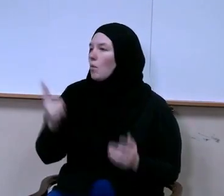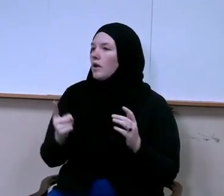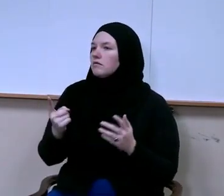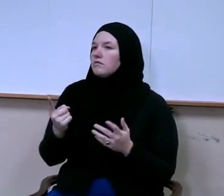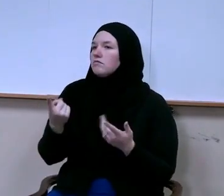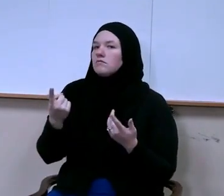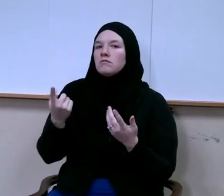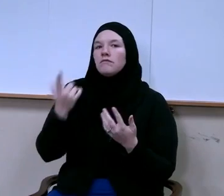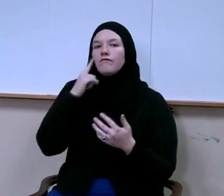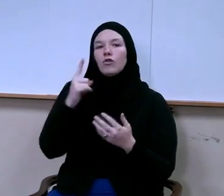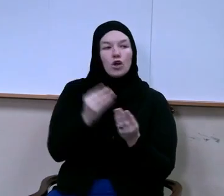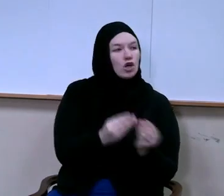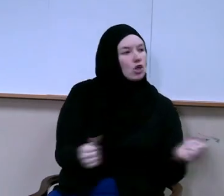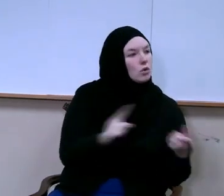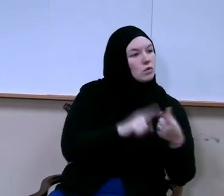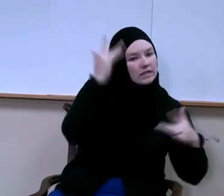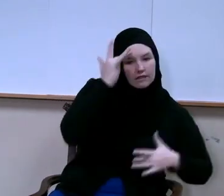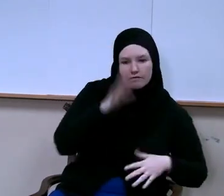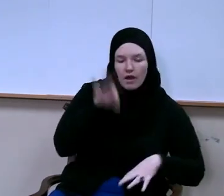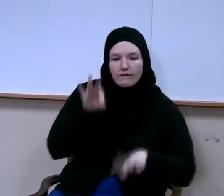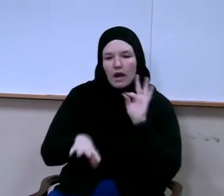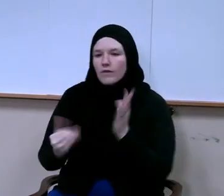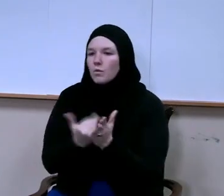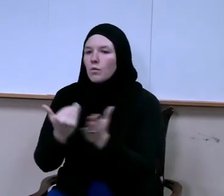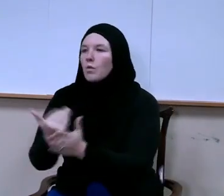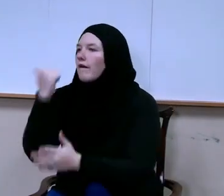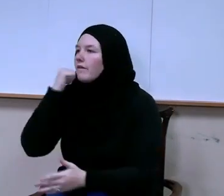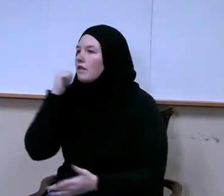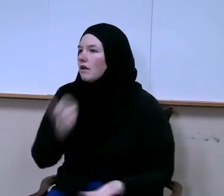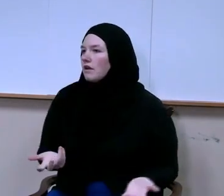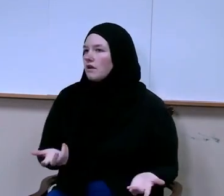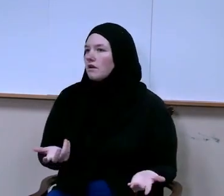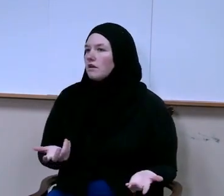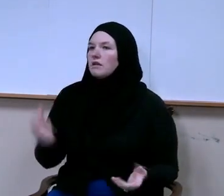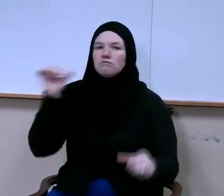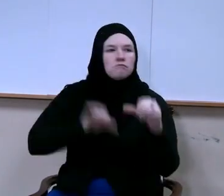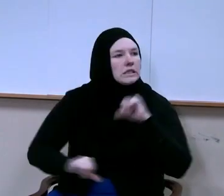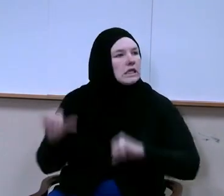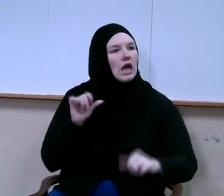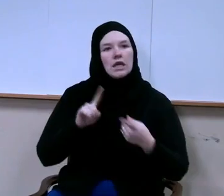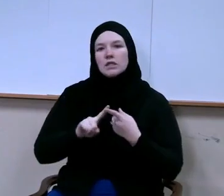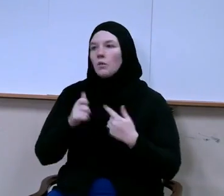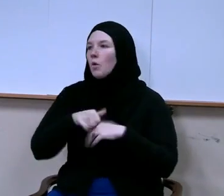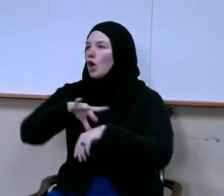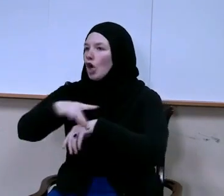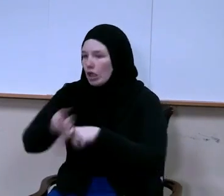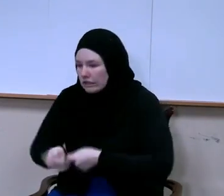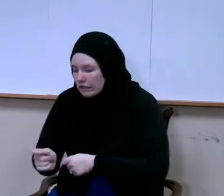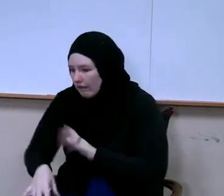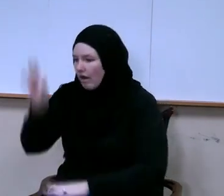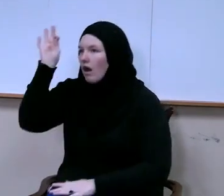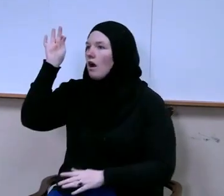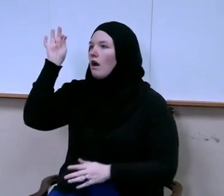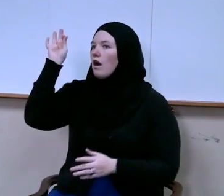know before, from cures to disease, to things that are embedded and buried in the earth,